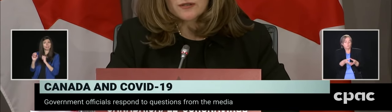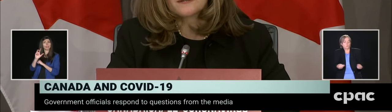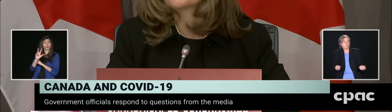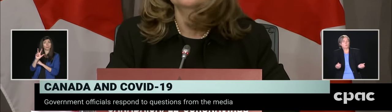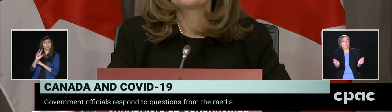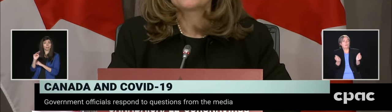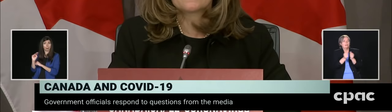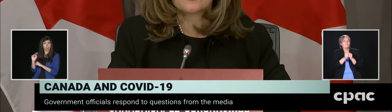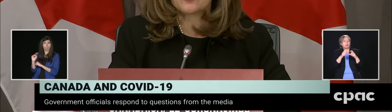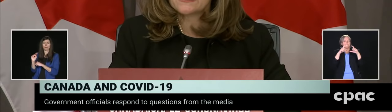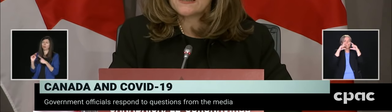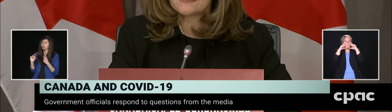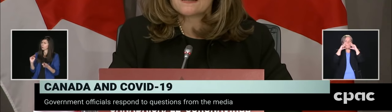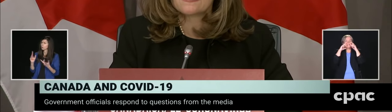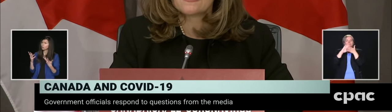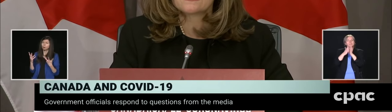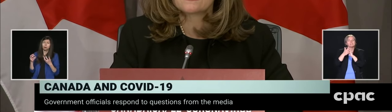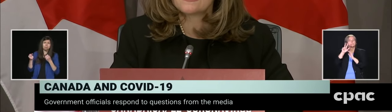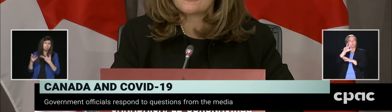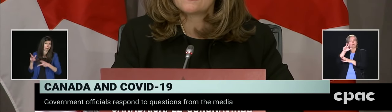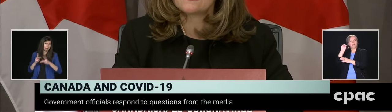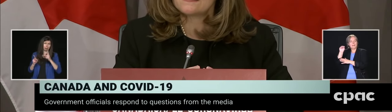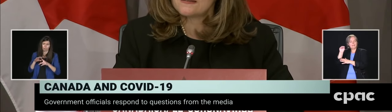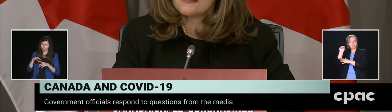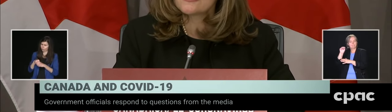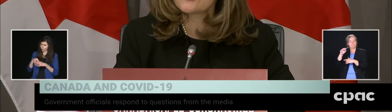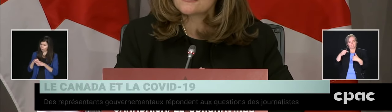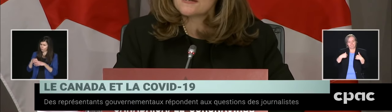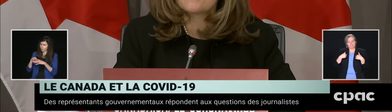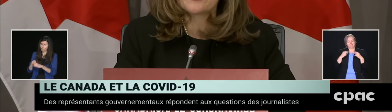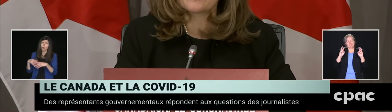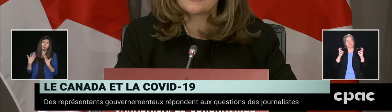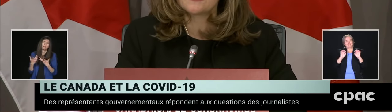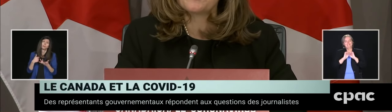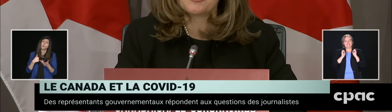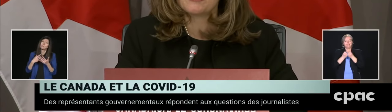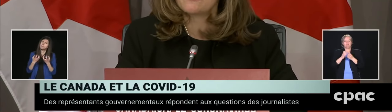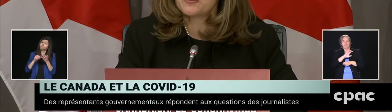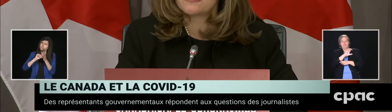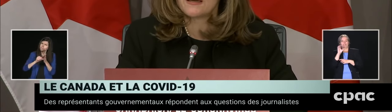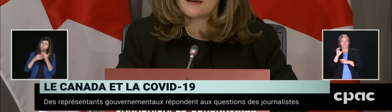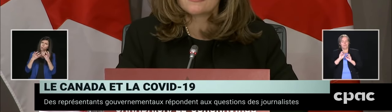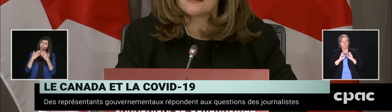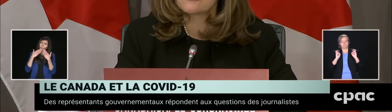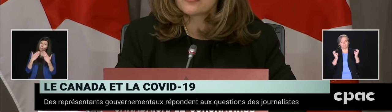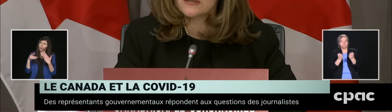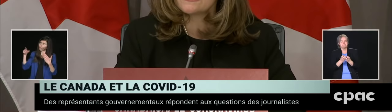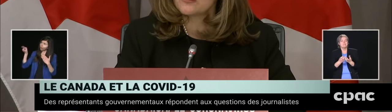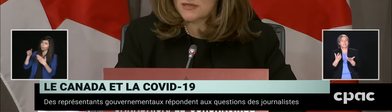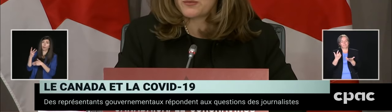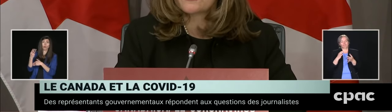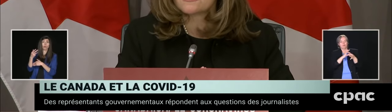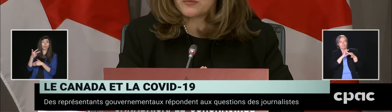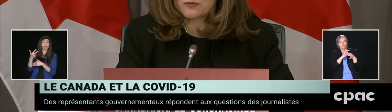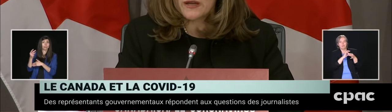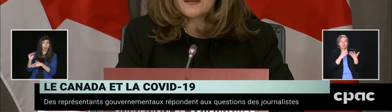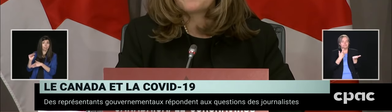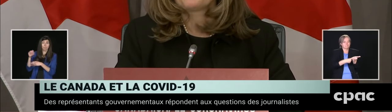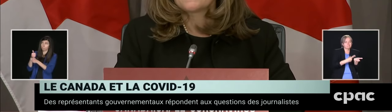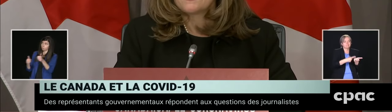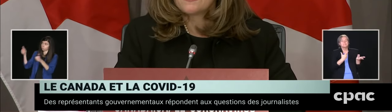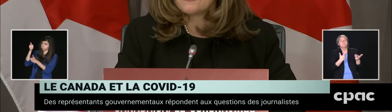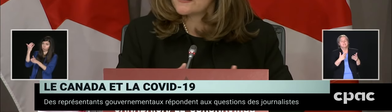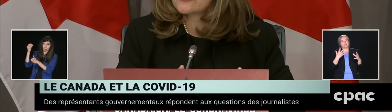were involved. And I would like to thank the leaders of 3M who have been acting in a really responsible